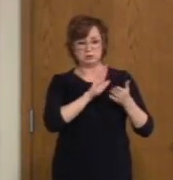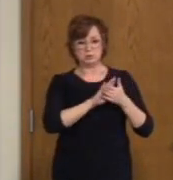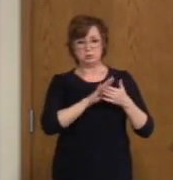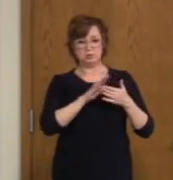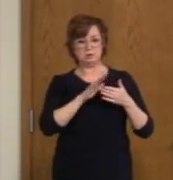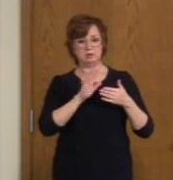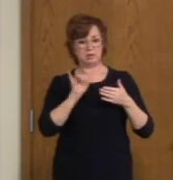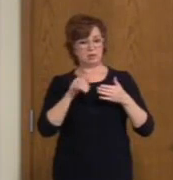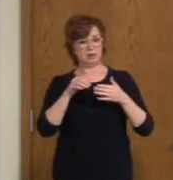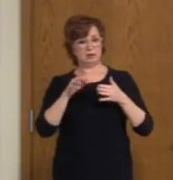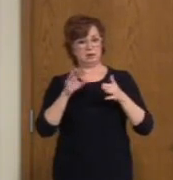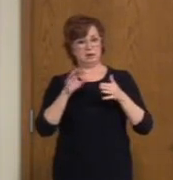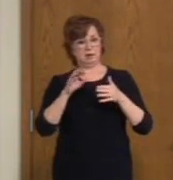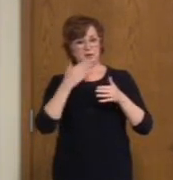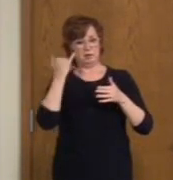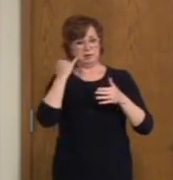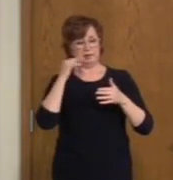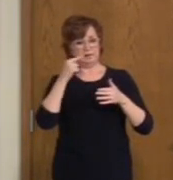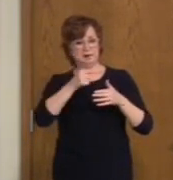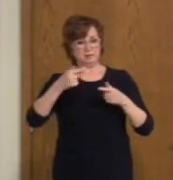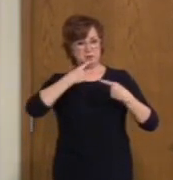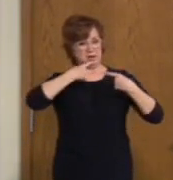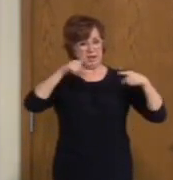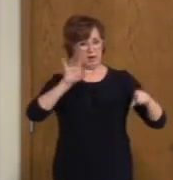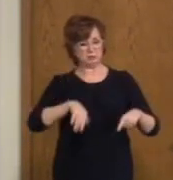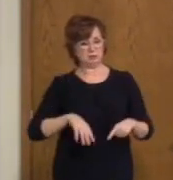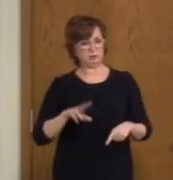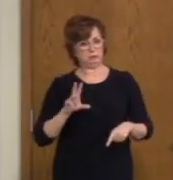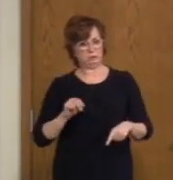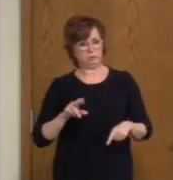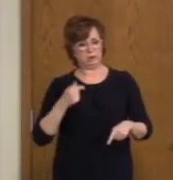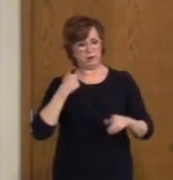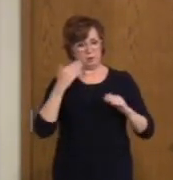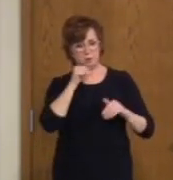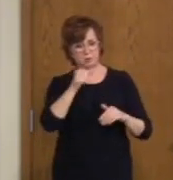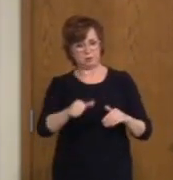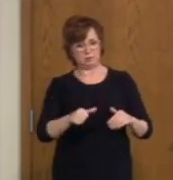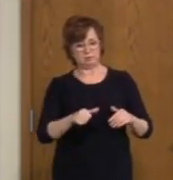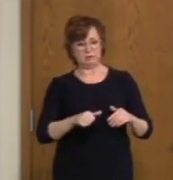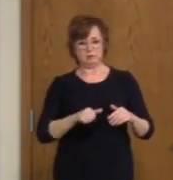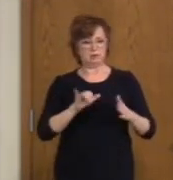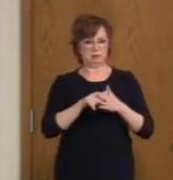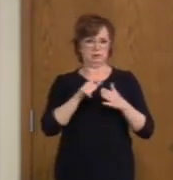the goal. It's never been this government's goal. We've never shied away from saying